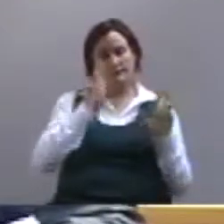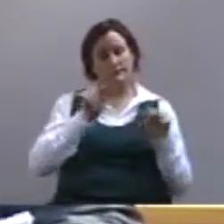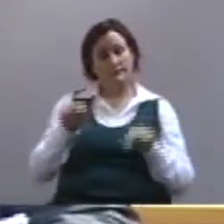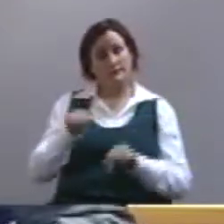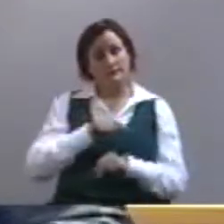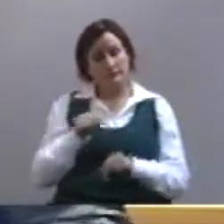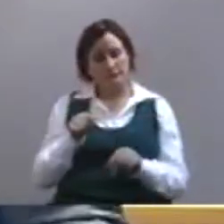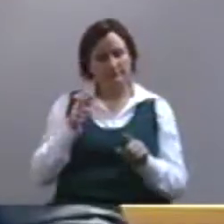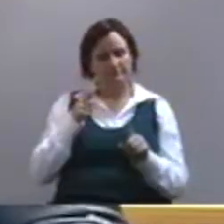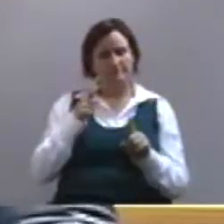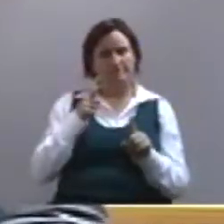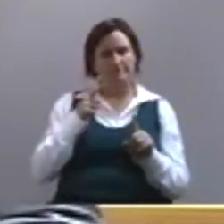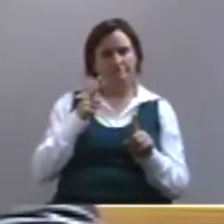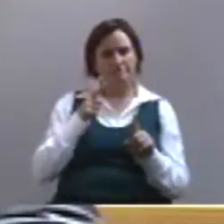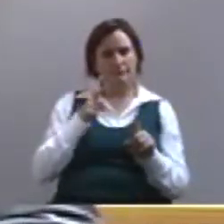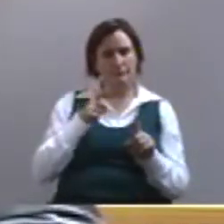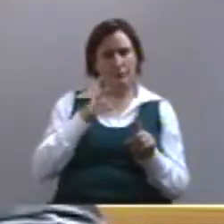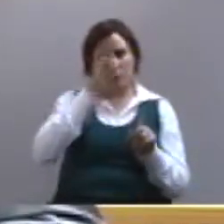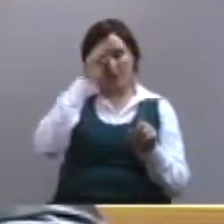the statistics of